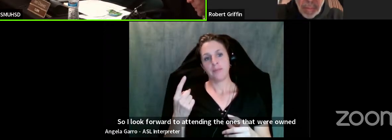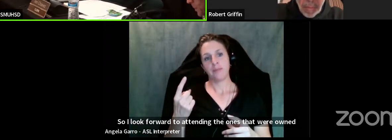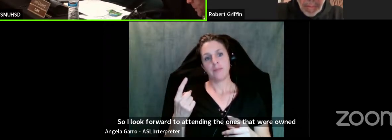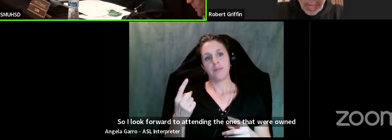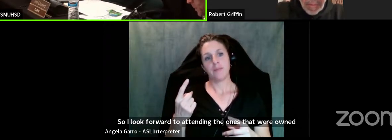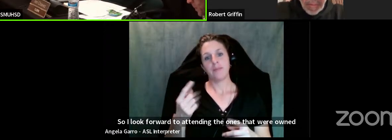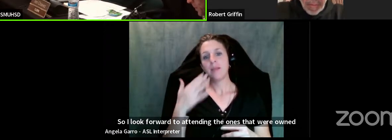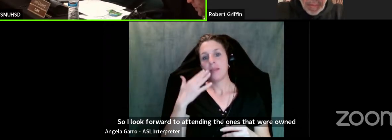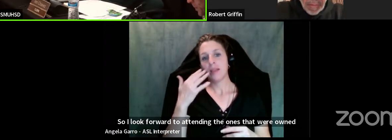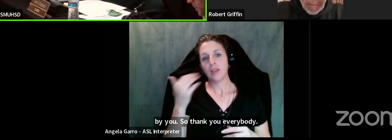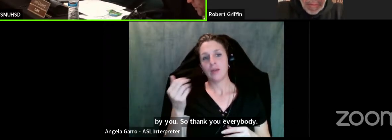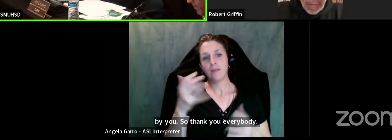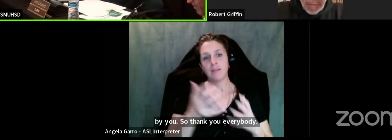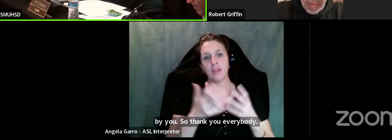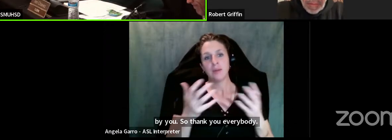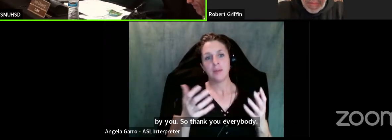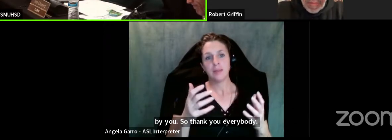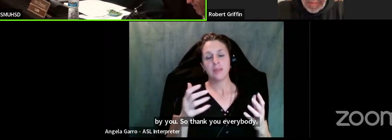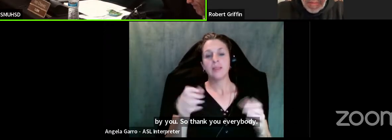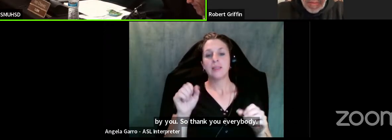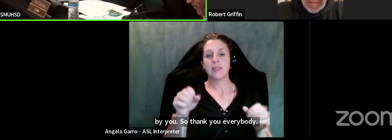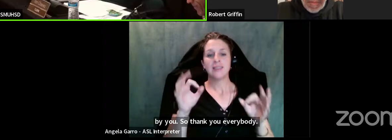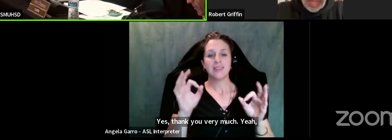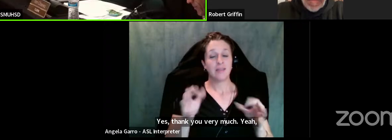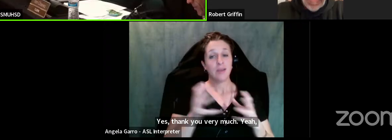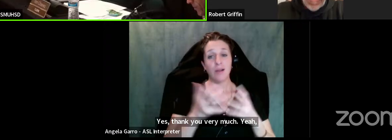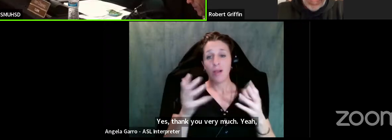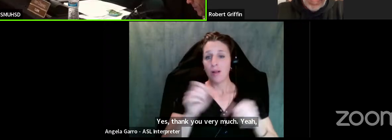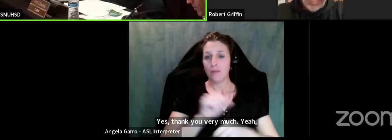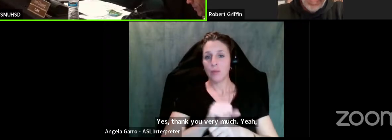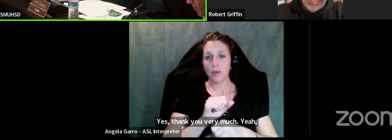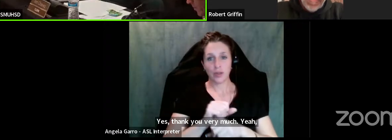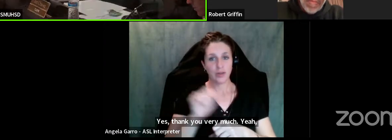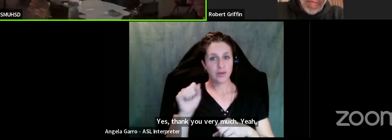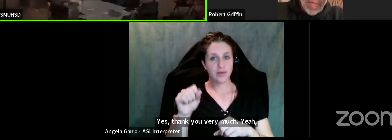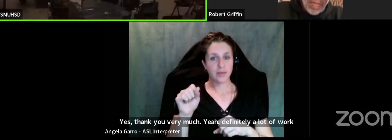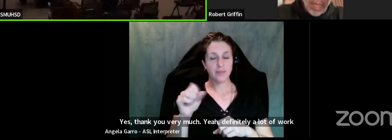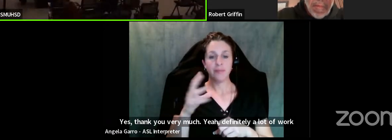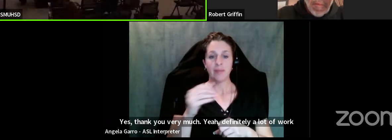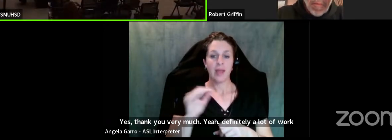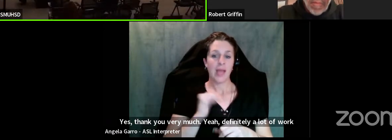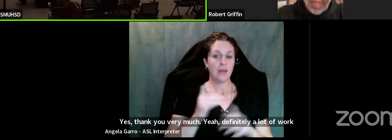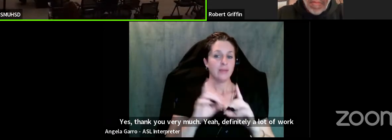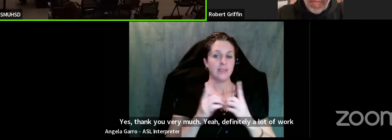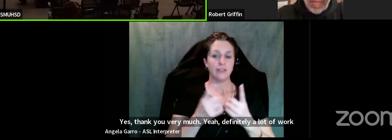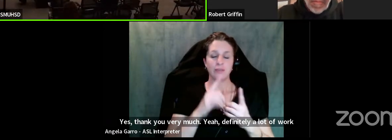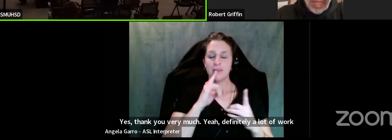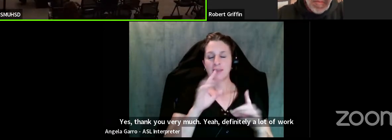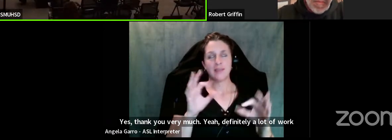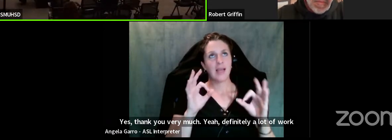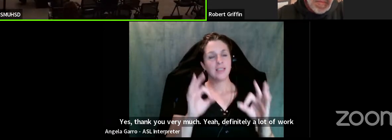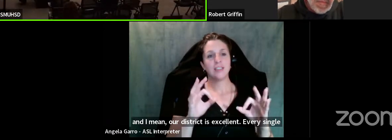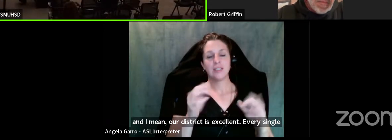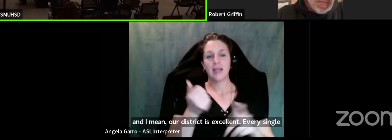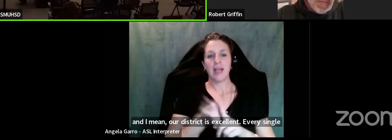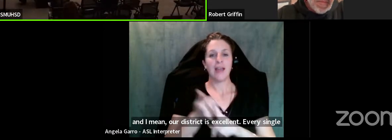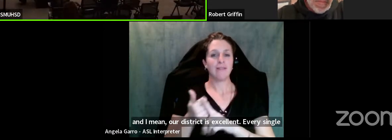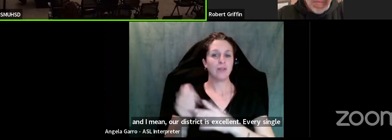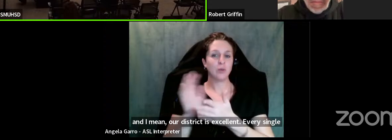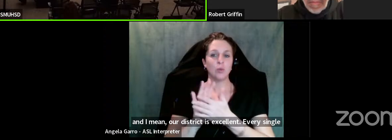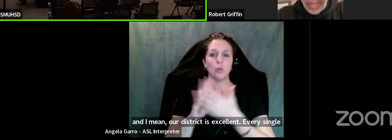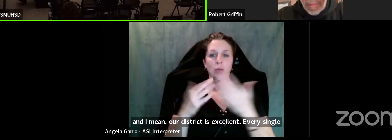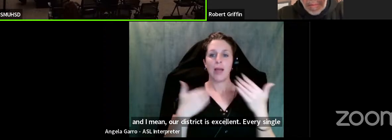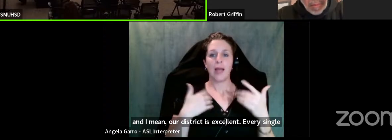Yes, thank you very much. Yeah, definitely a lot of work. And I mean, our district is excellent. Every single school has such